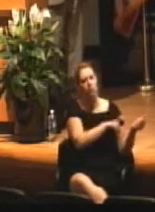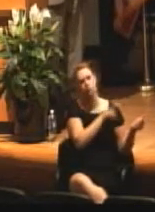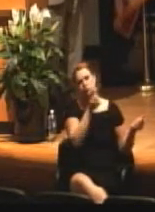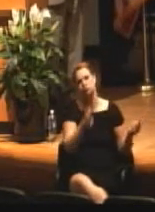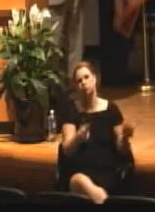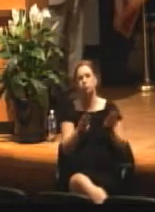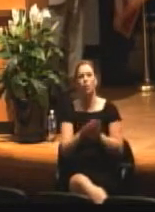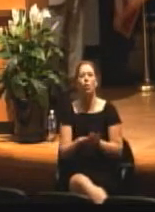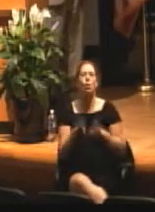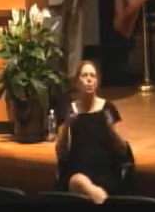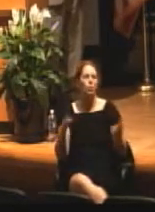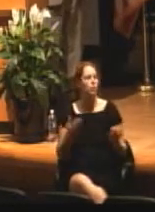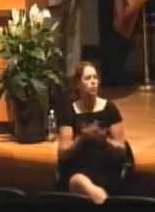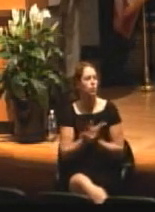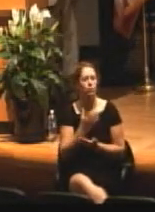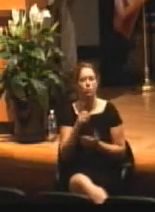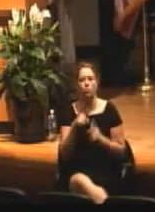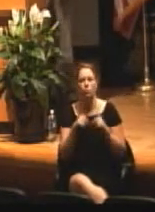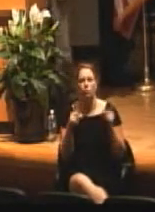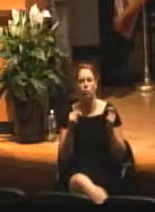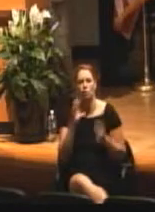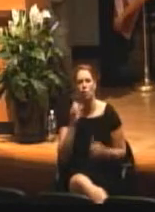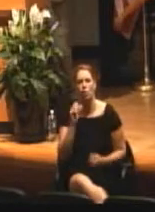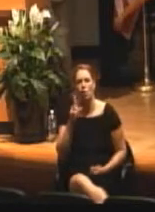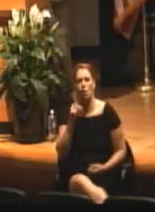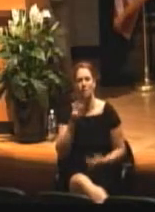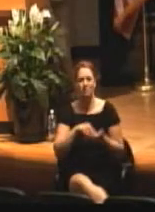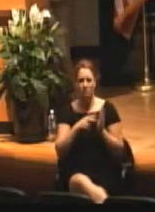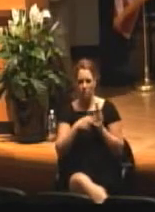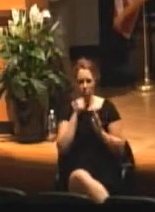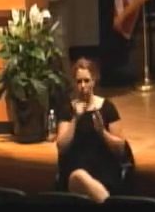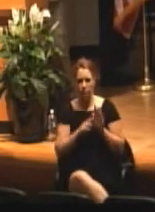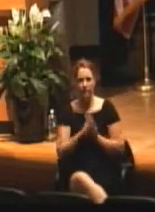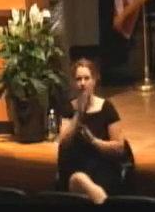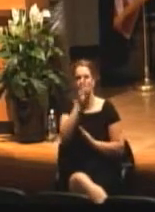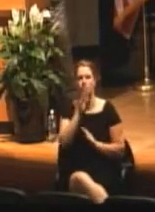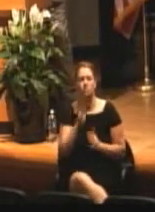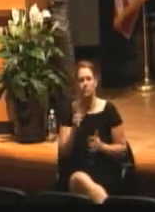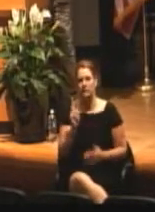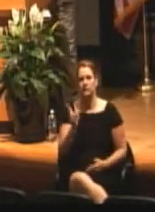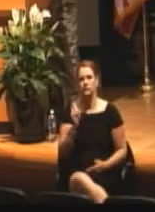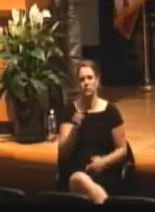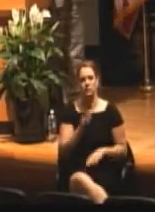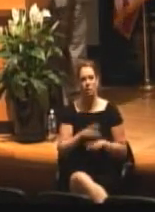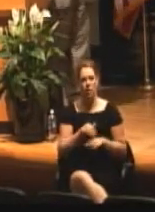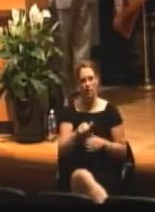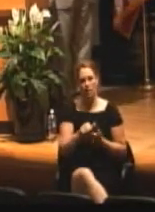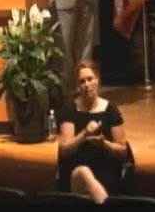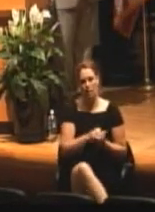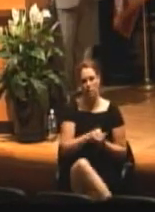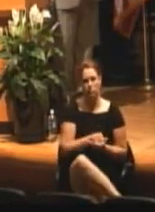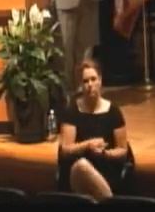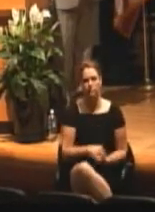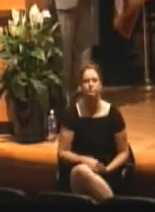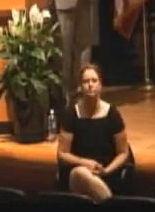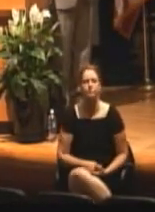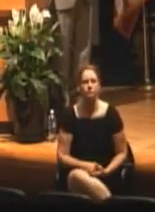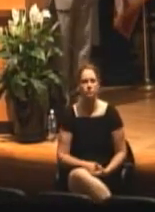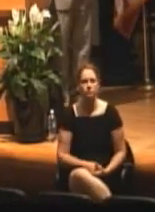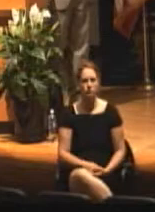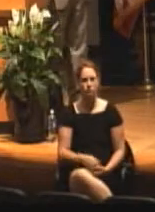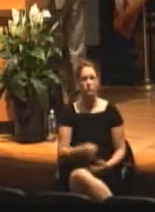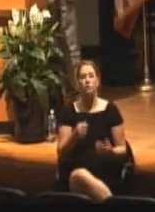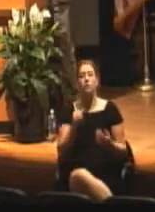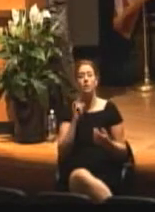it, you don't develop a real long history on those particular accounts. So the shorter that history, the less weight the